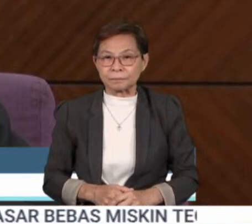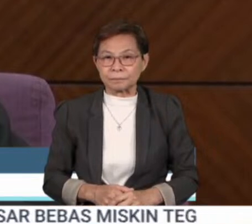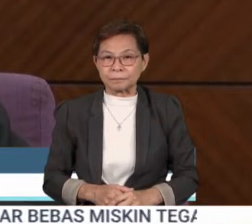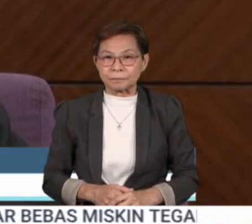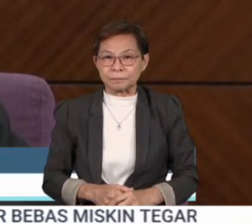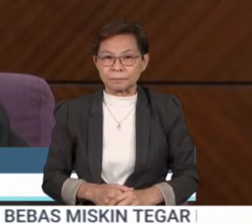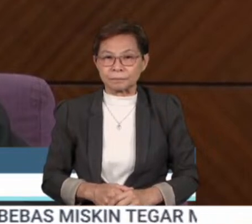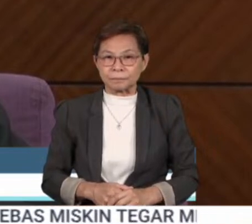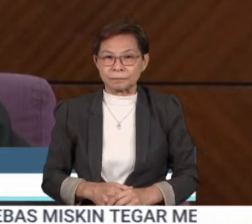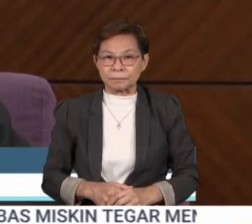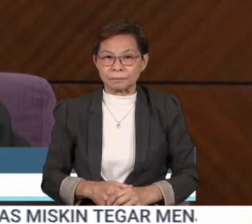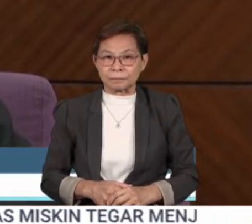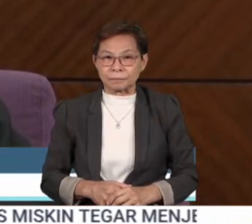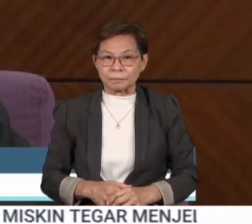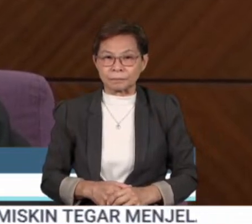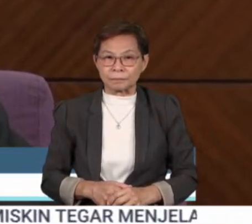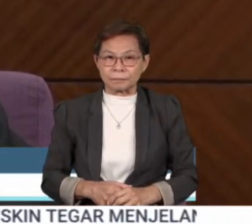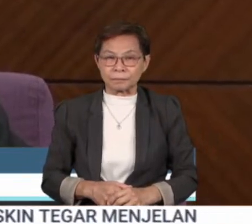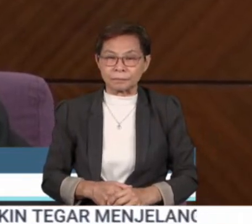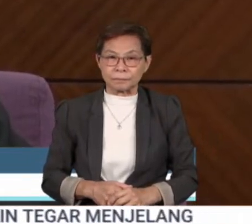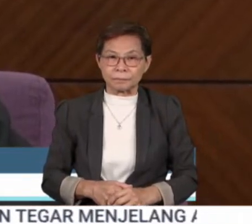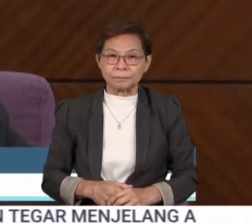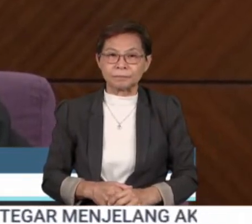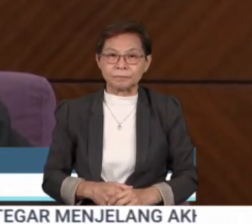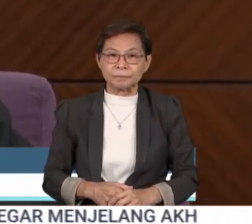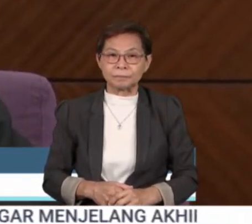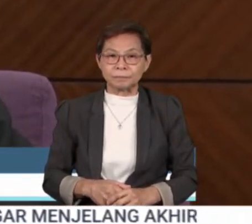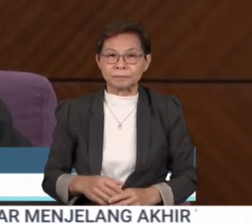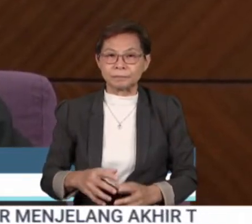so you don't get the 2 cent rebate. Yeah.